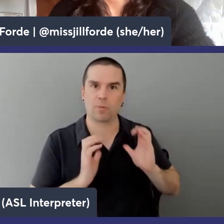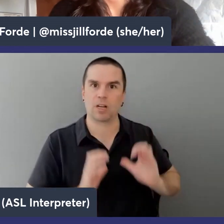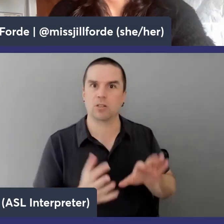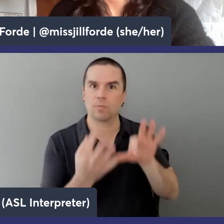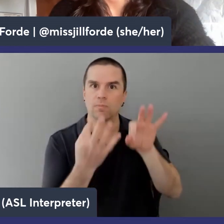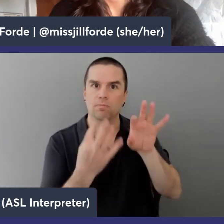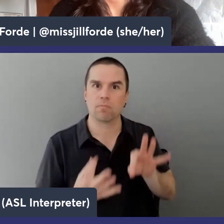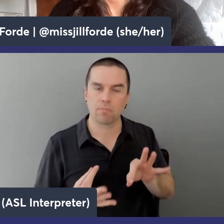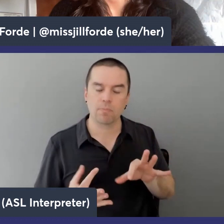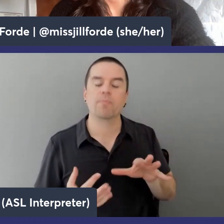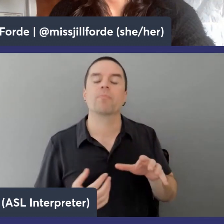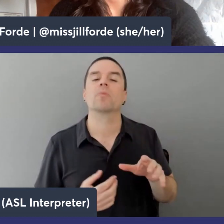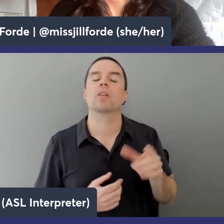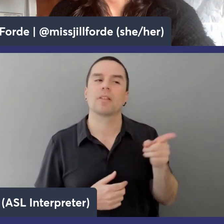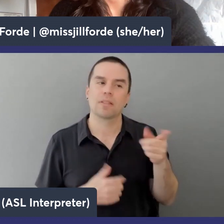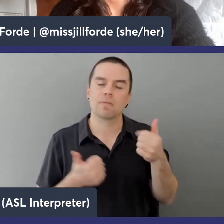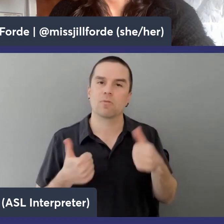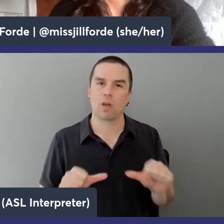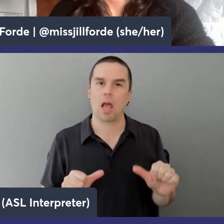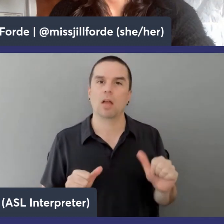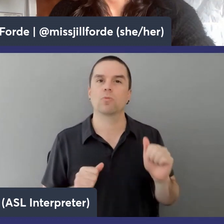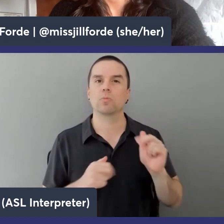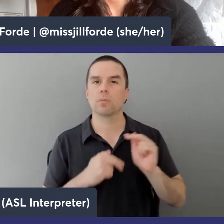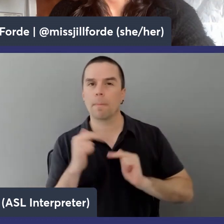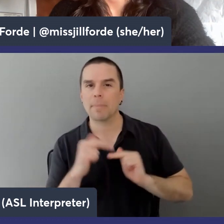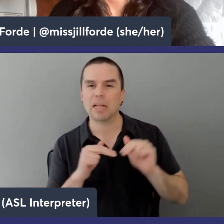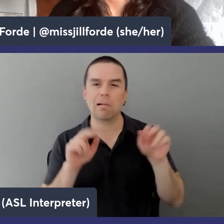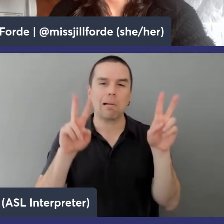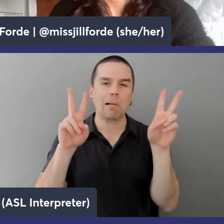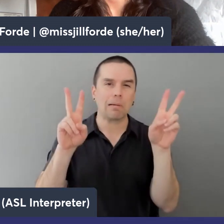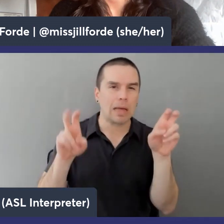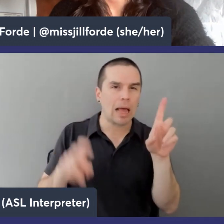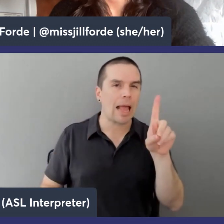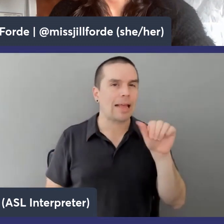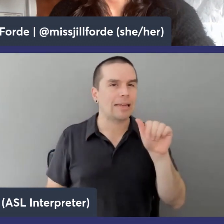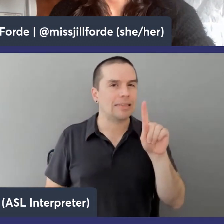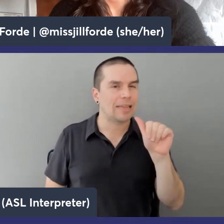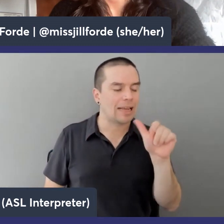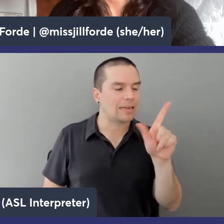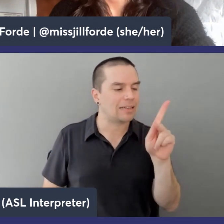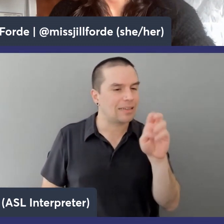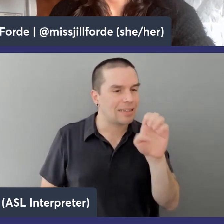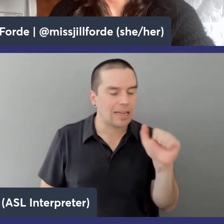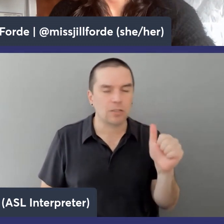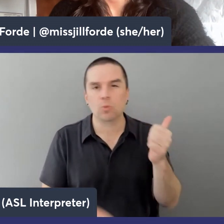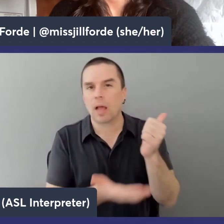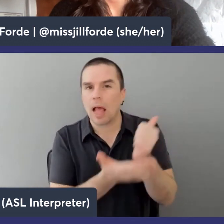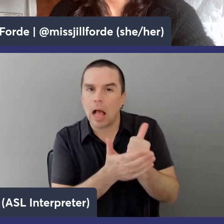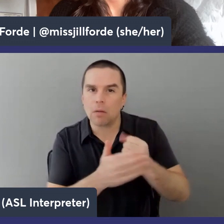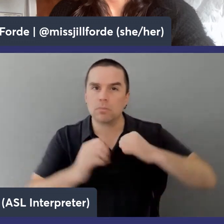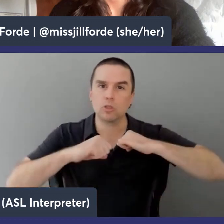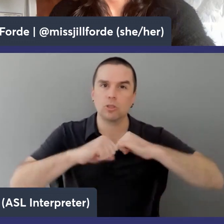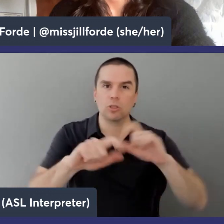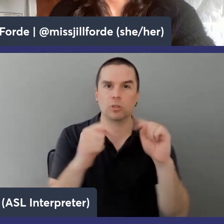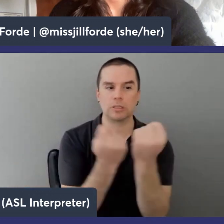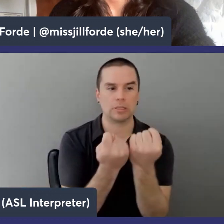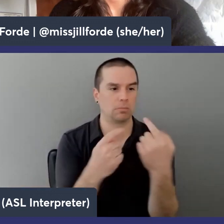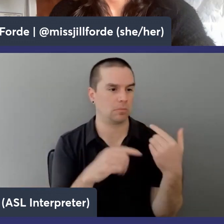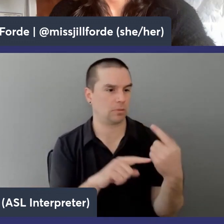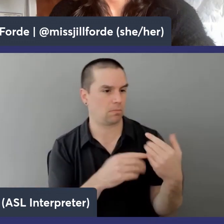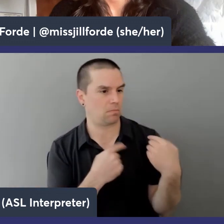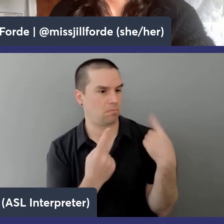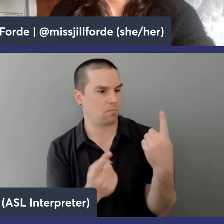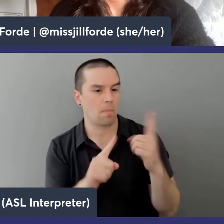down the path of like building quote unquote data lakes to help the security teams. But like when it comes to security